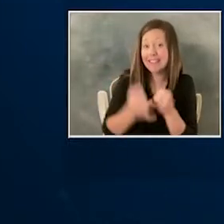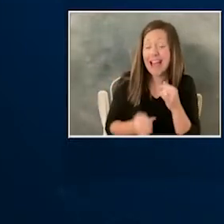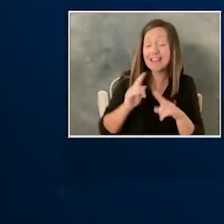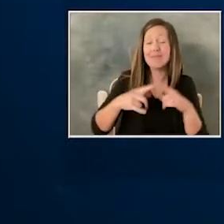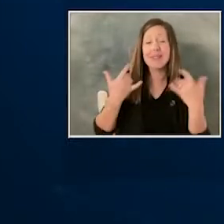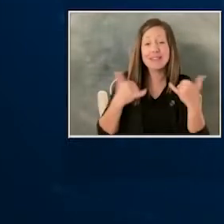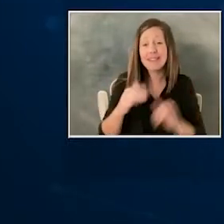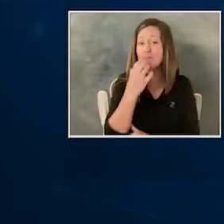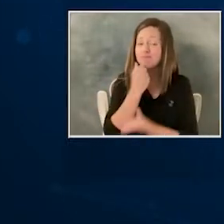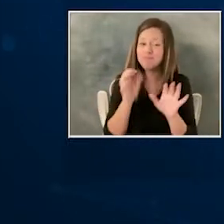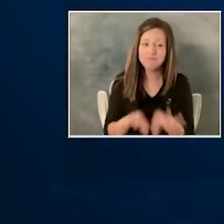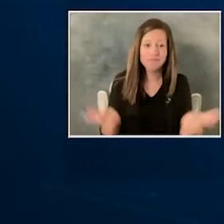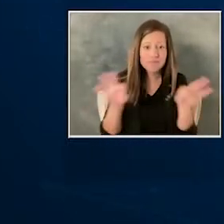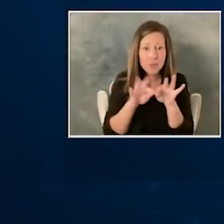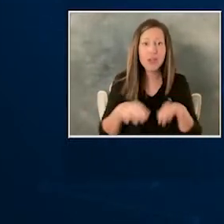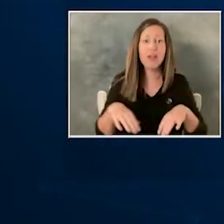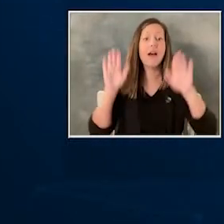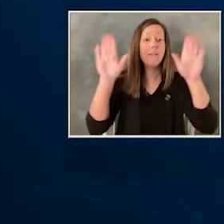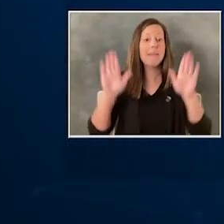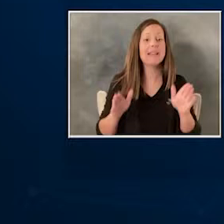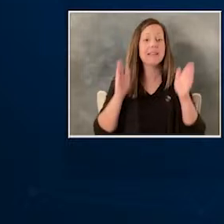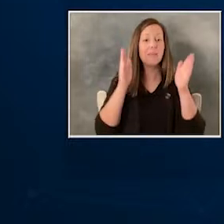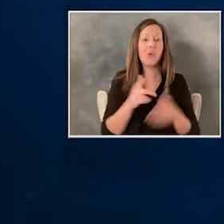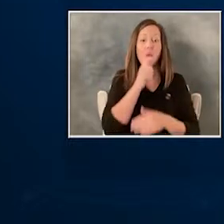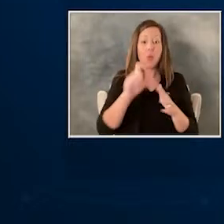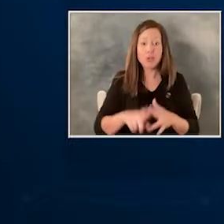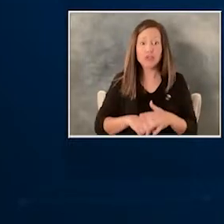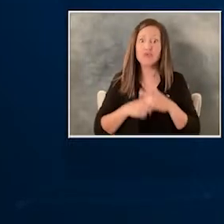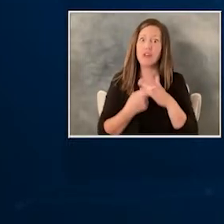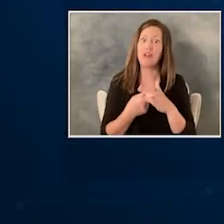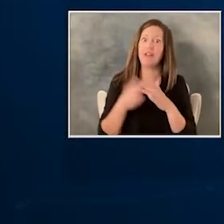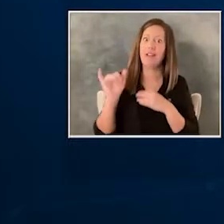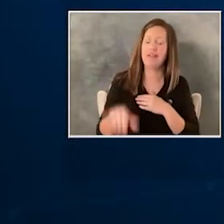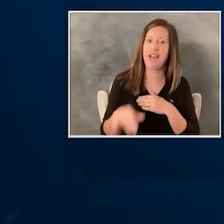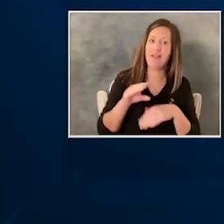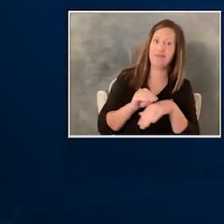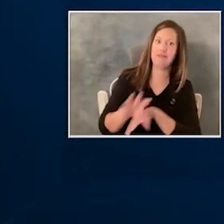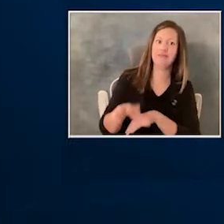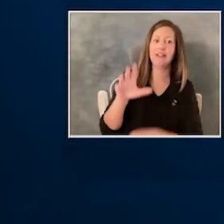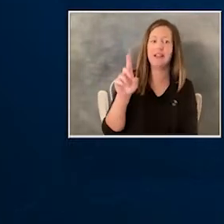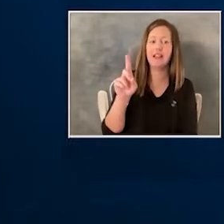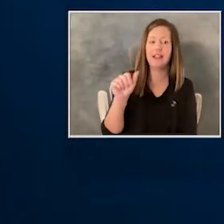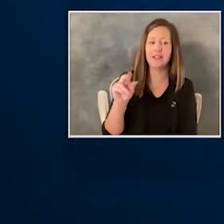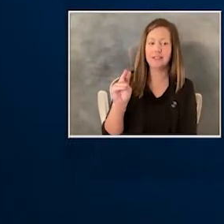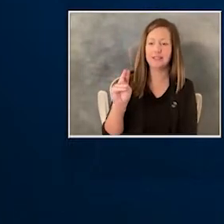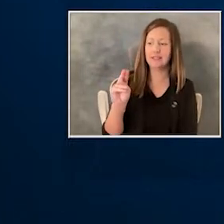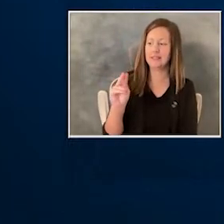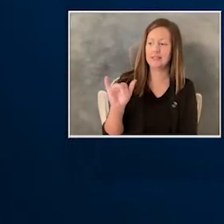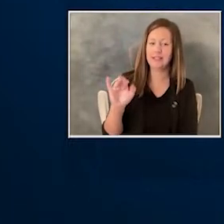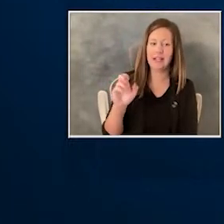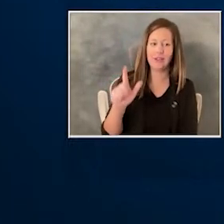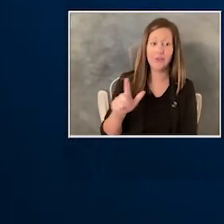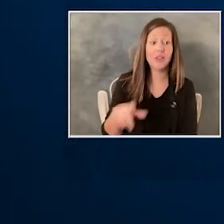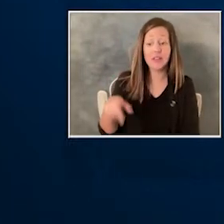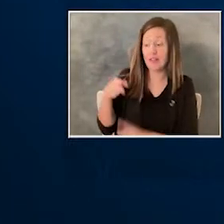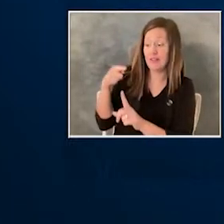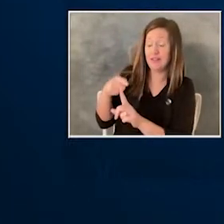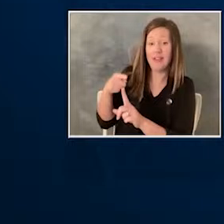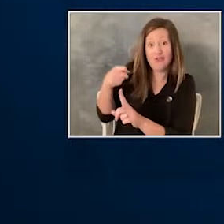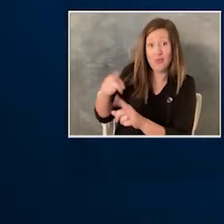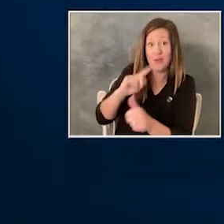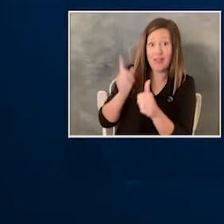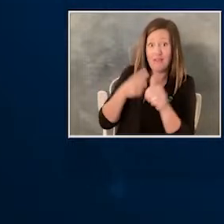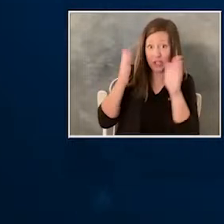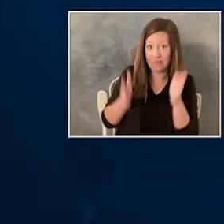least, the incredible person who started the entire chain, Daniel Pearson. Daniel, you're the first link in the chain because you made